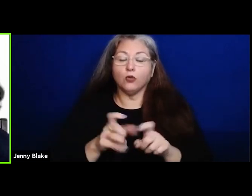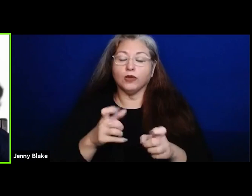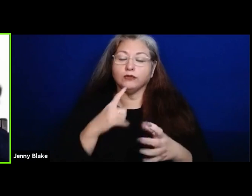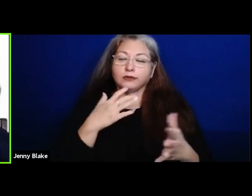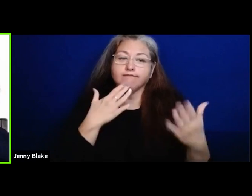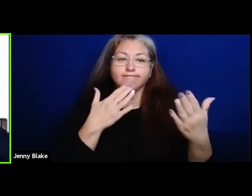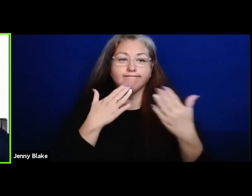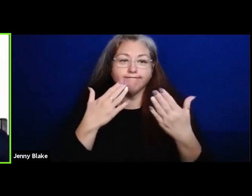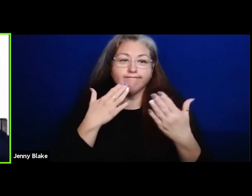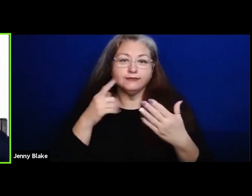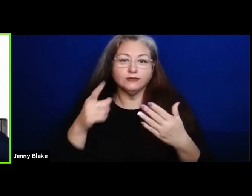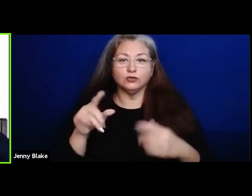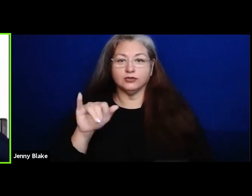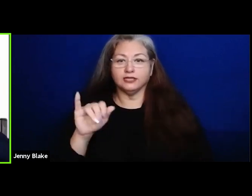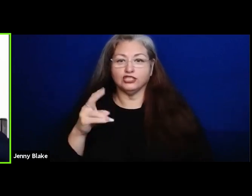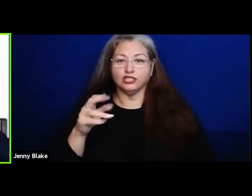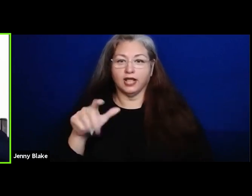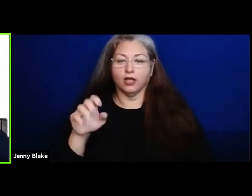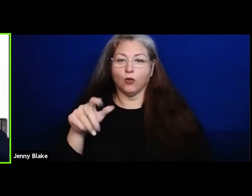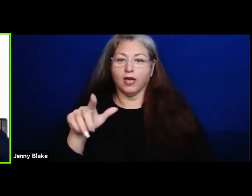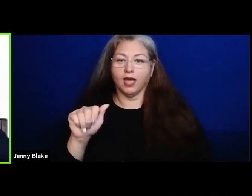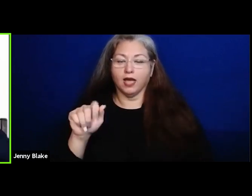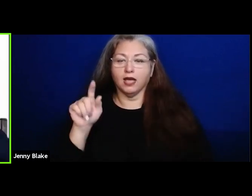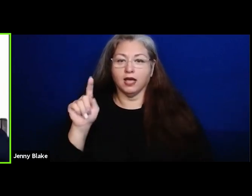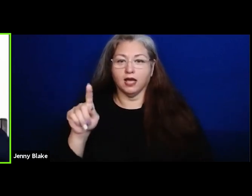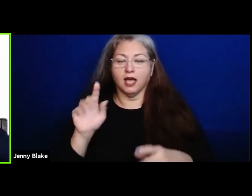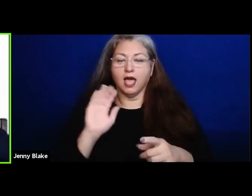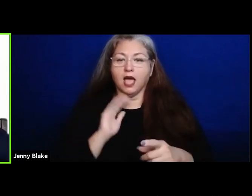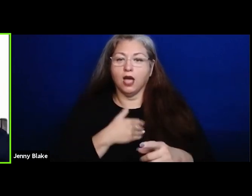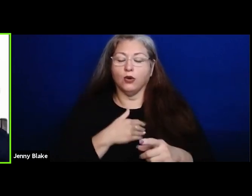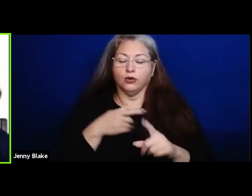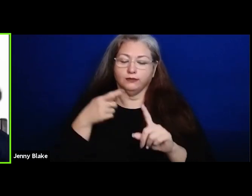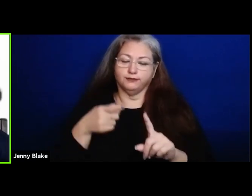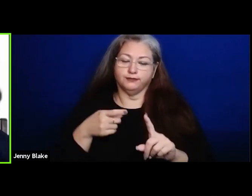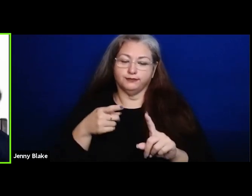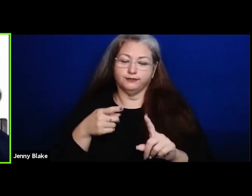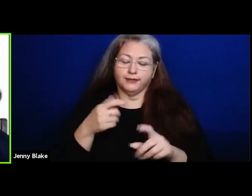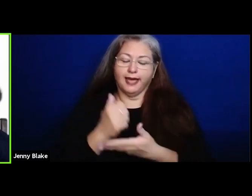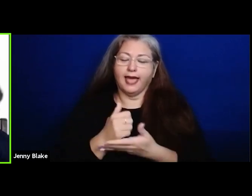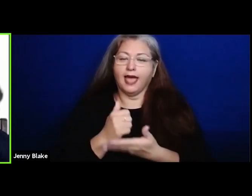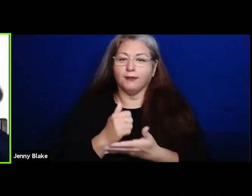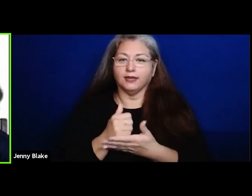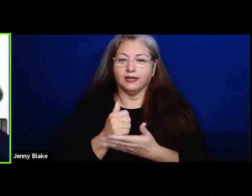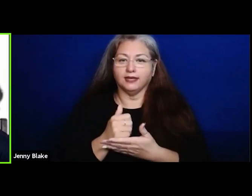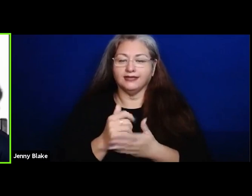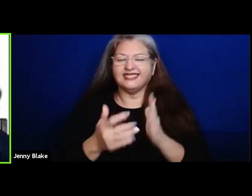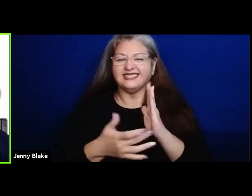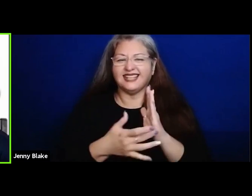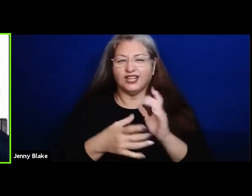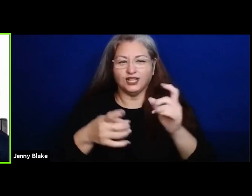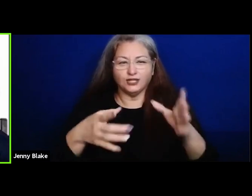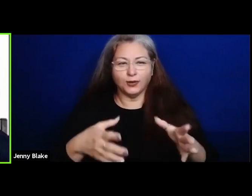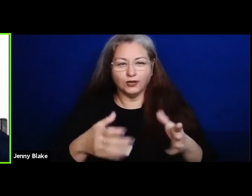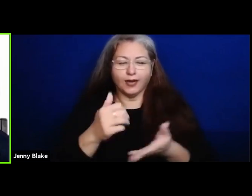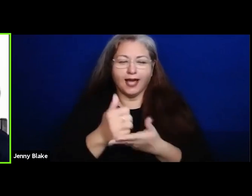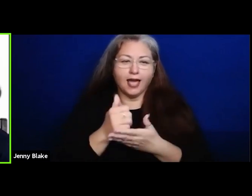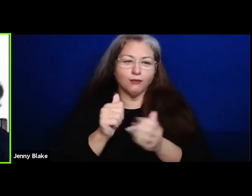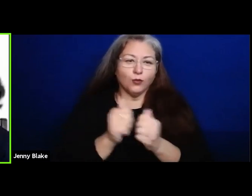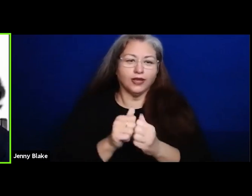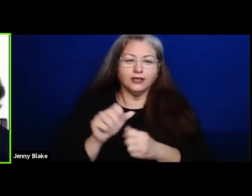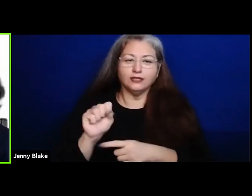to Ishel Cuellar, who is is helping us, our technical director, helping on social